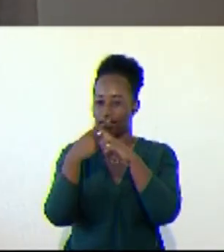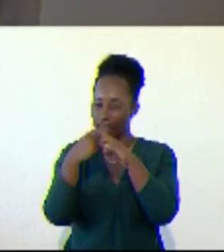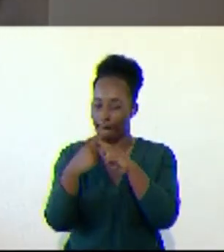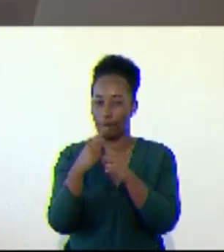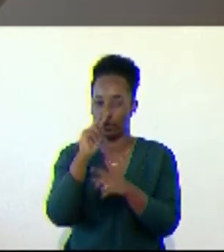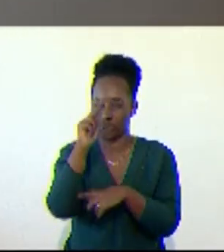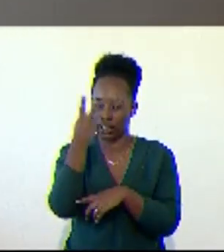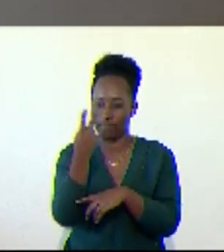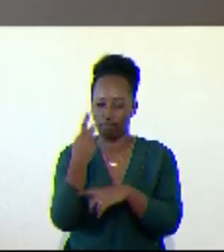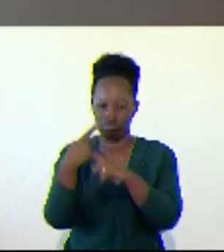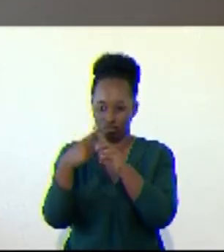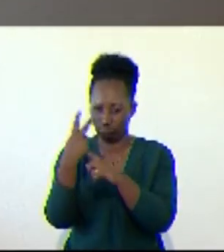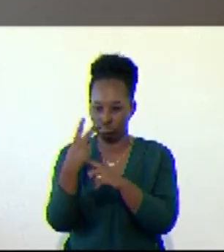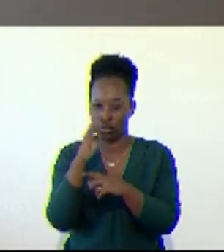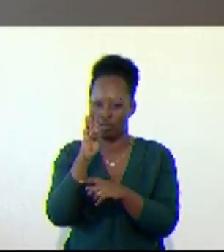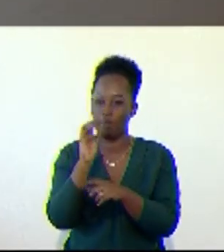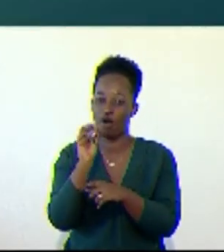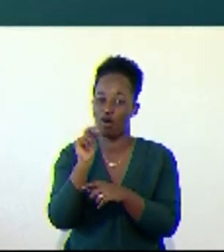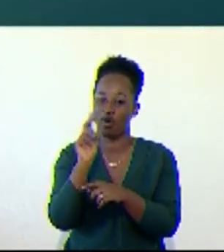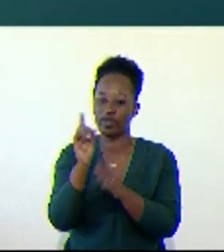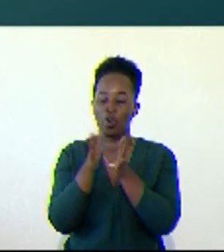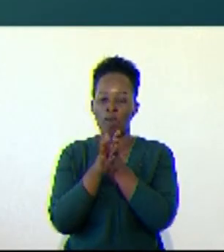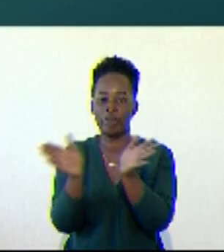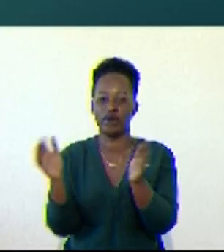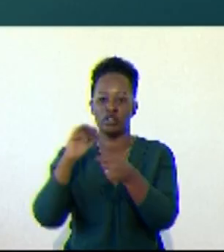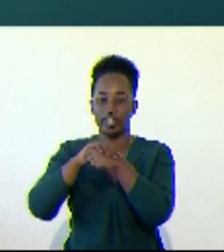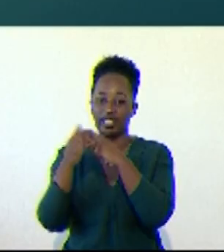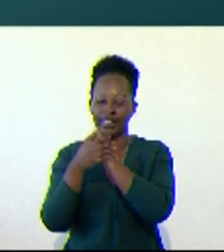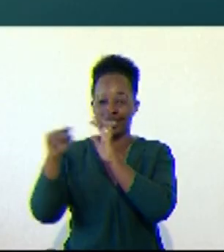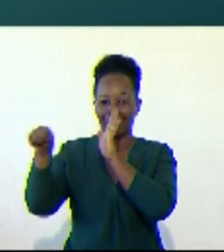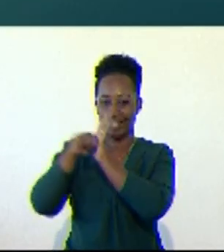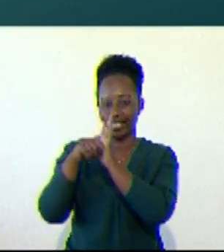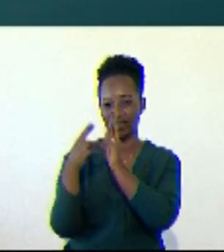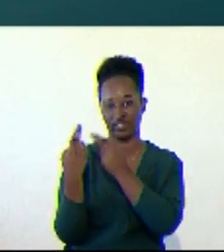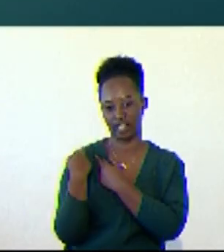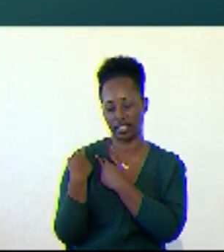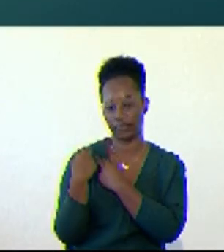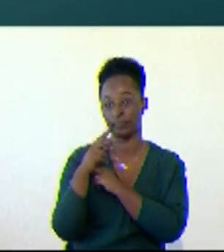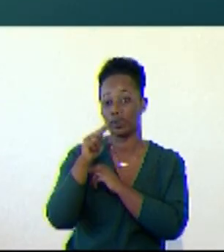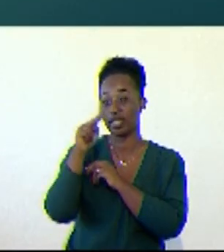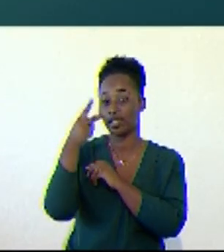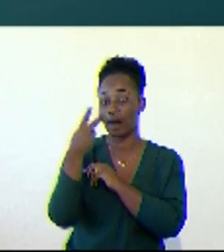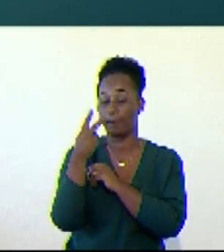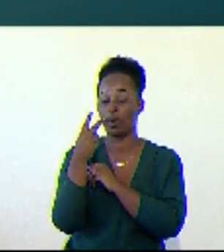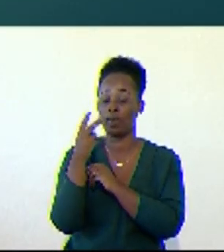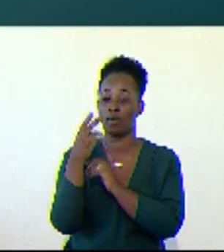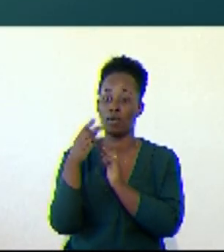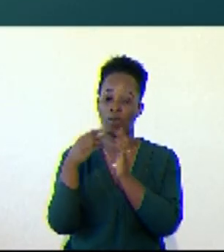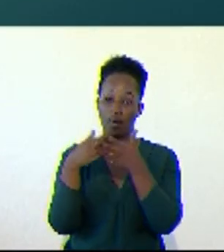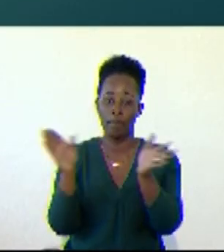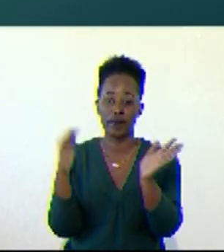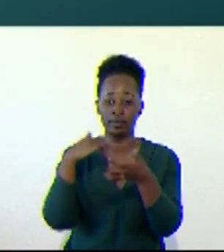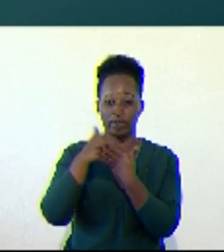opens to create a negative charge on oxygen. The double bond opens like this because oxygen